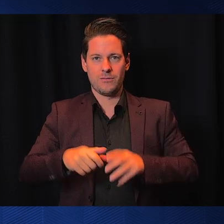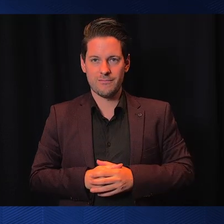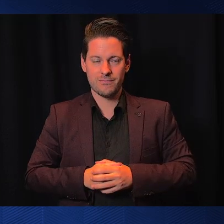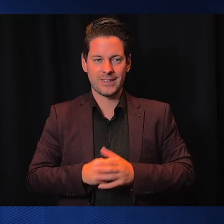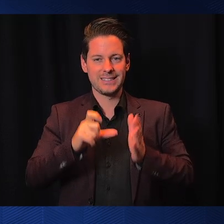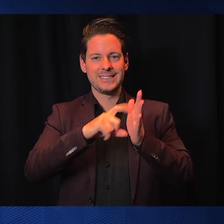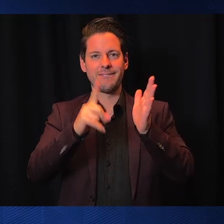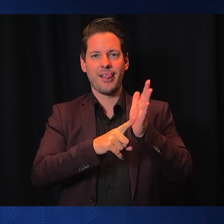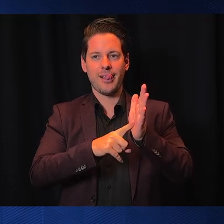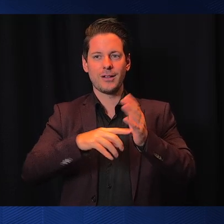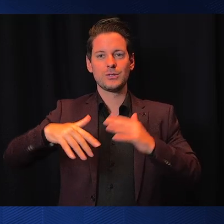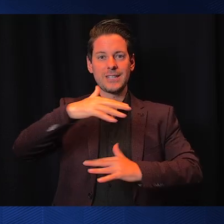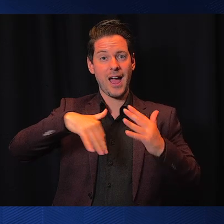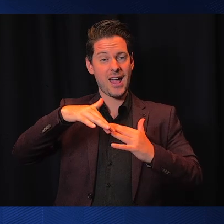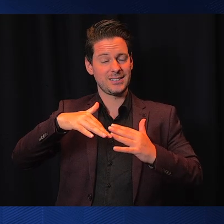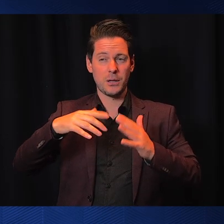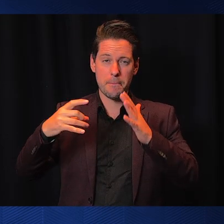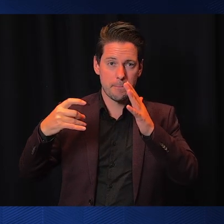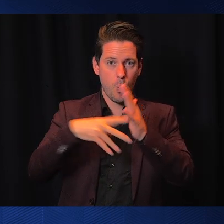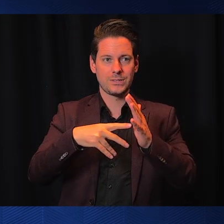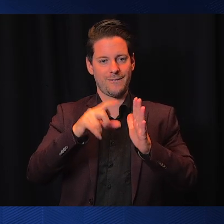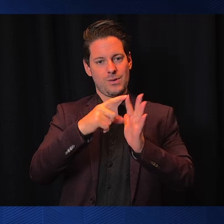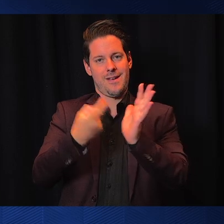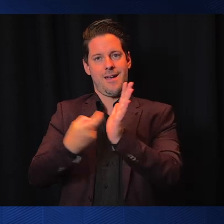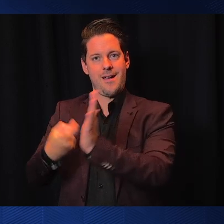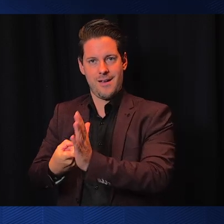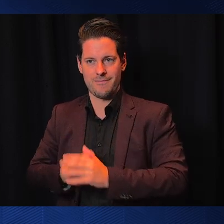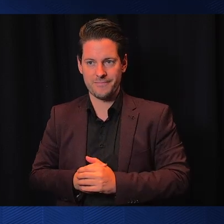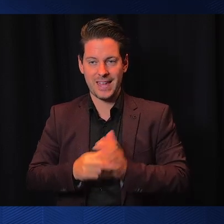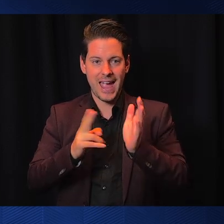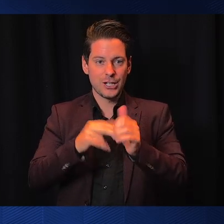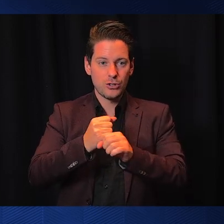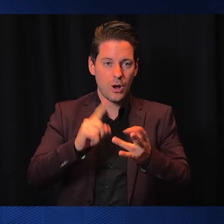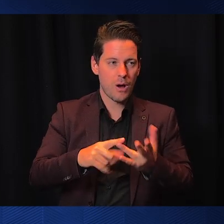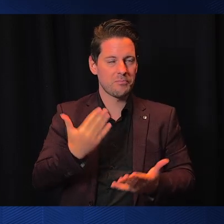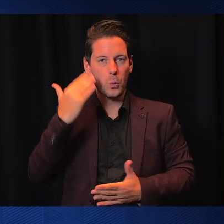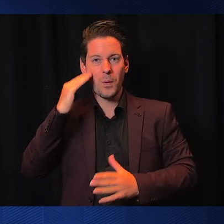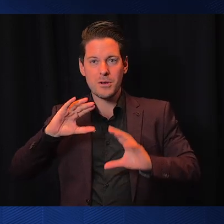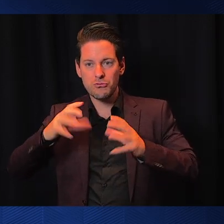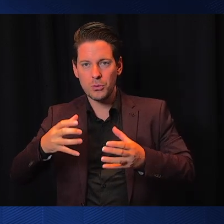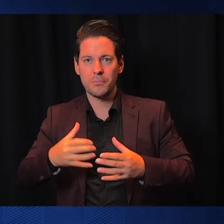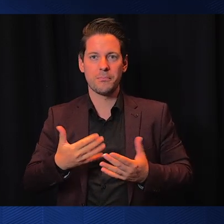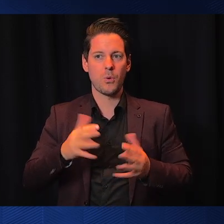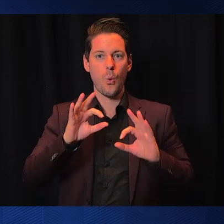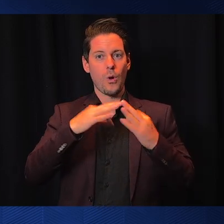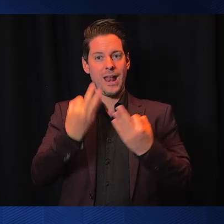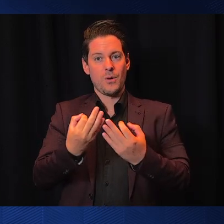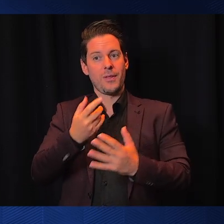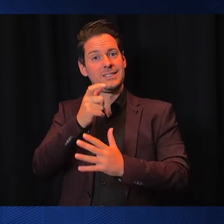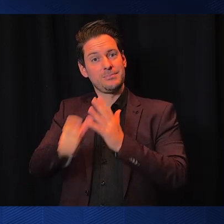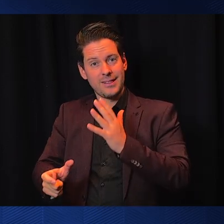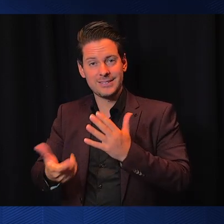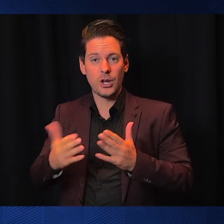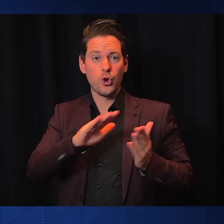so critical to effective disaster risk reduction. NGOs, women's groups, organizations for people with disability, and